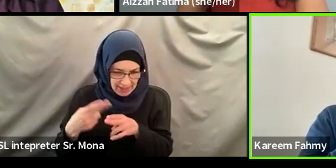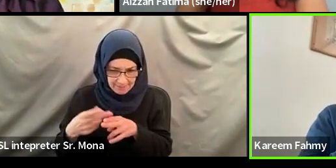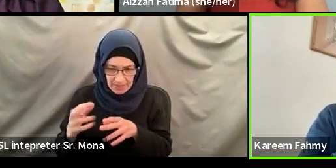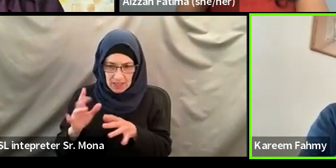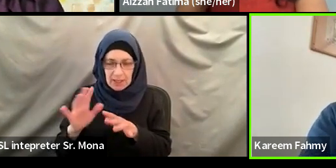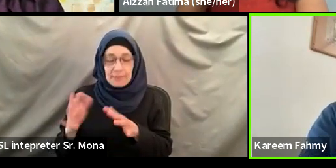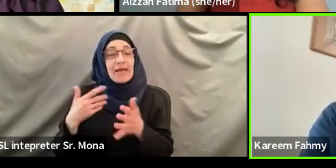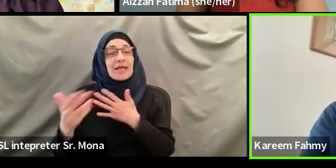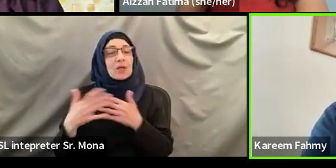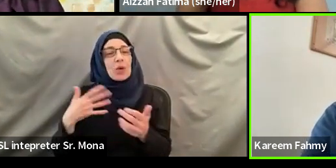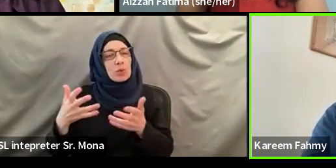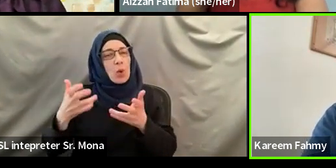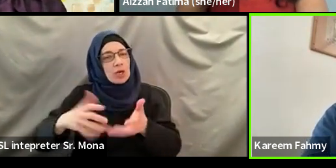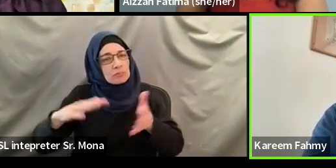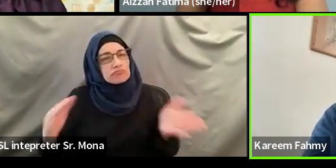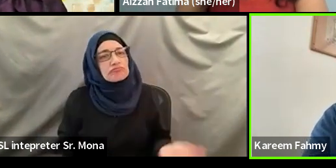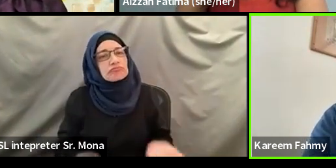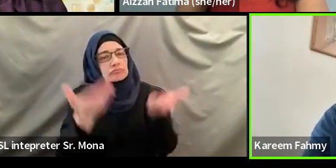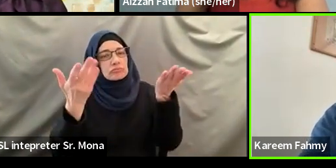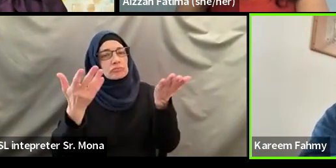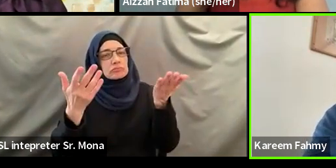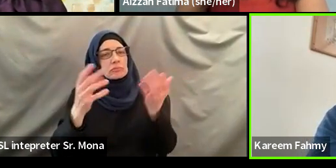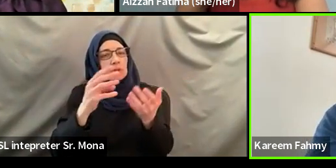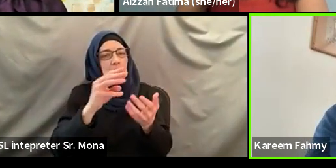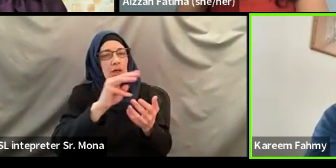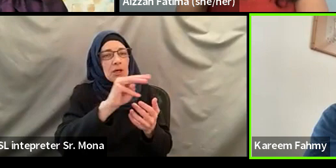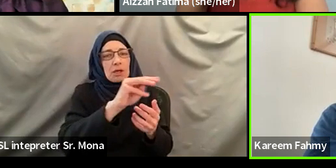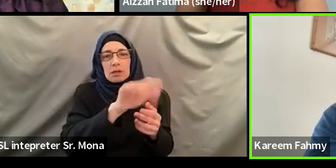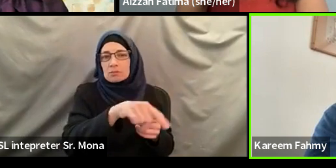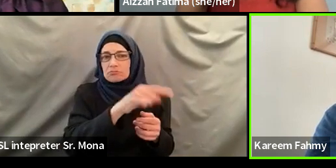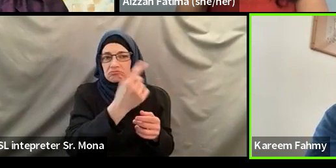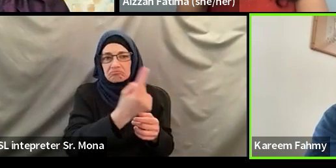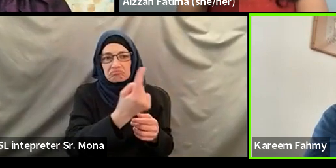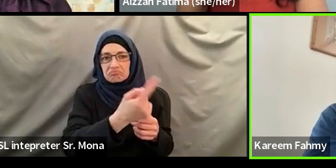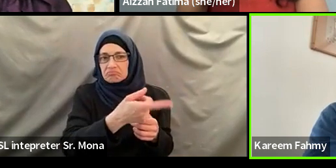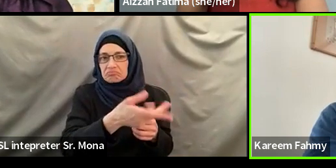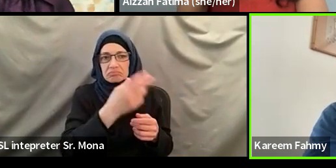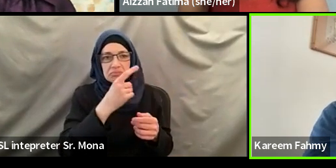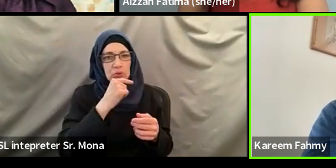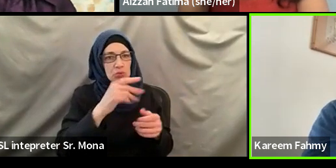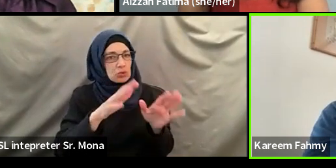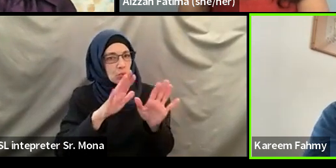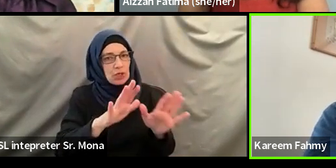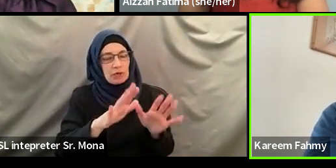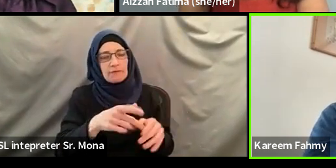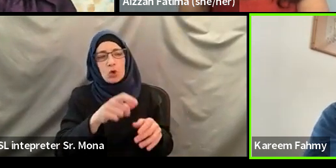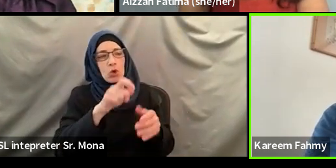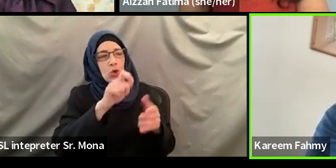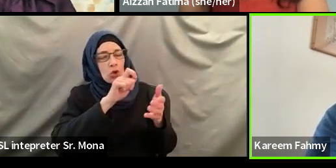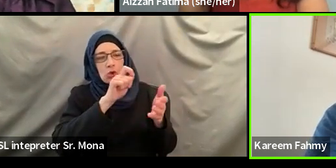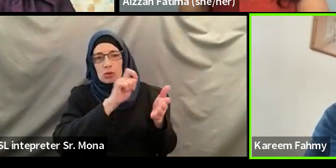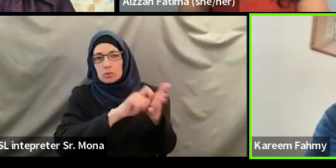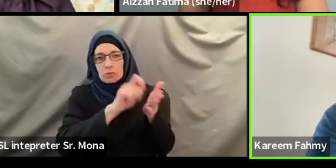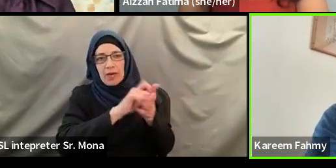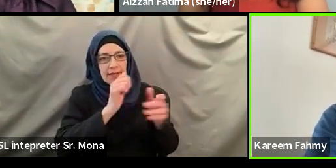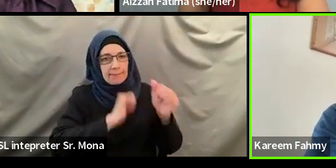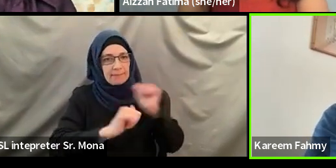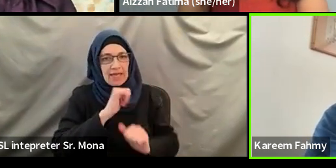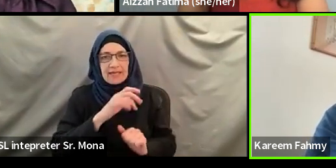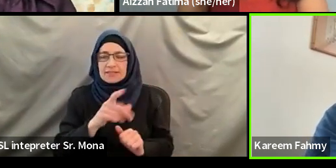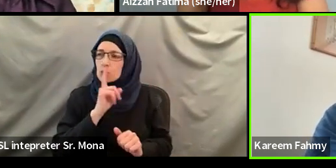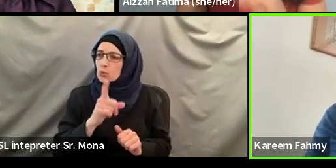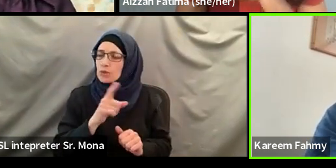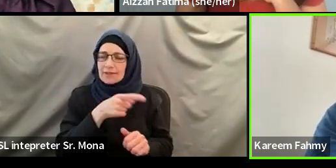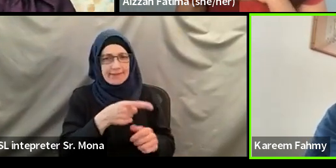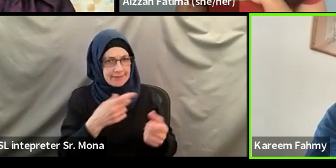I wanna uplift May Truhaft Ali, who's a wonderful dramaturg and playwright, who is sort of co-spearheading